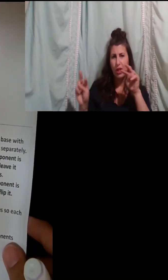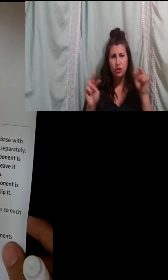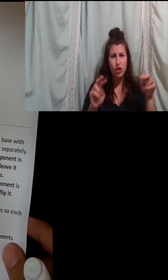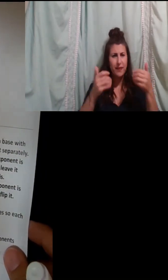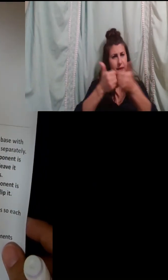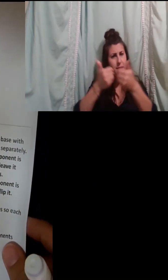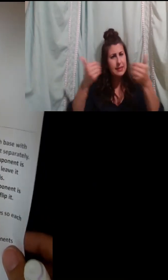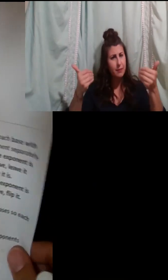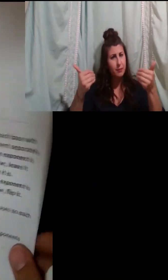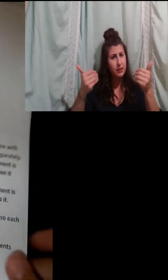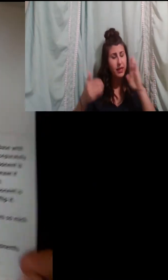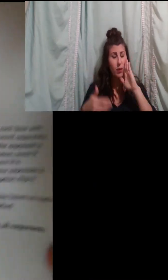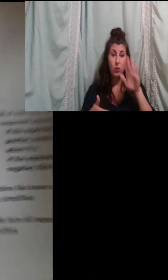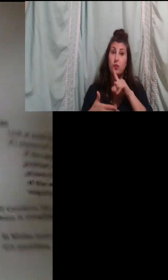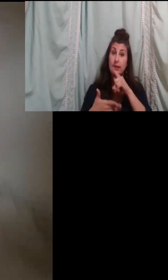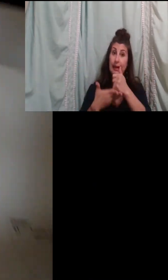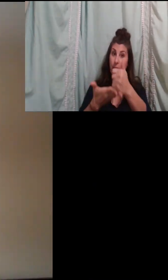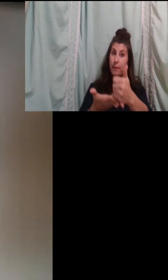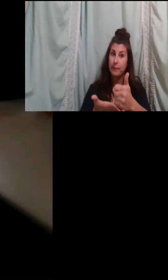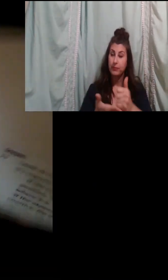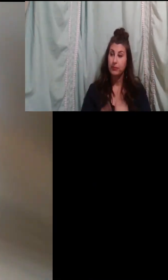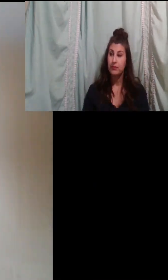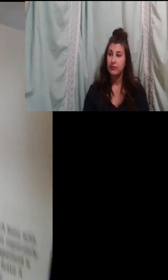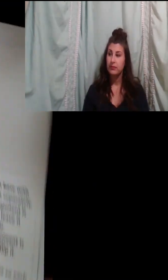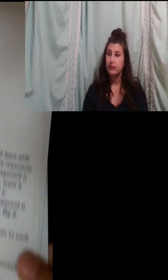So look at them separately, and that will help.